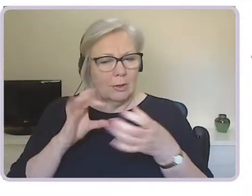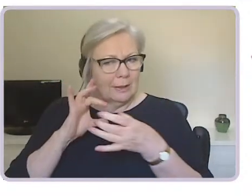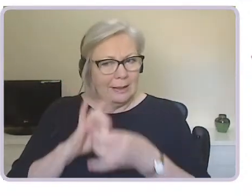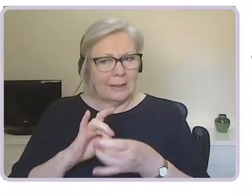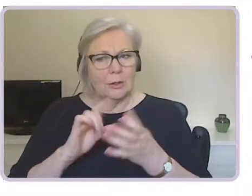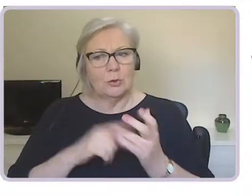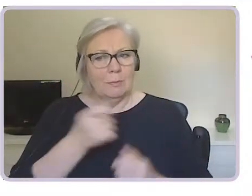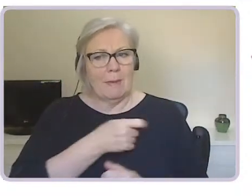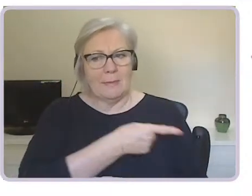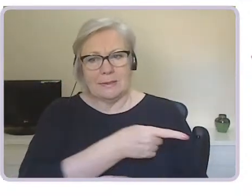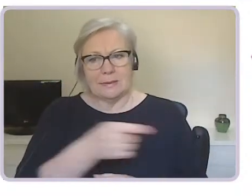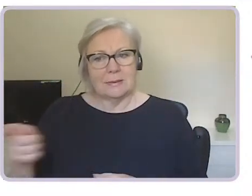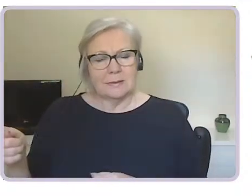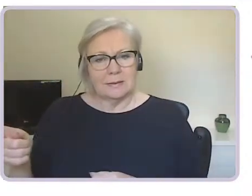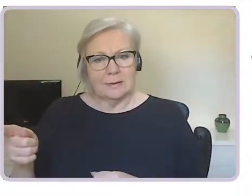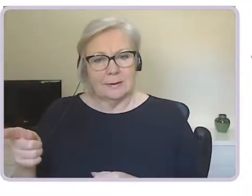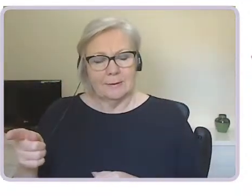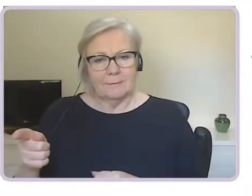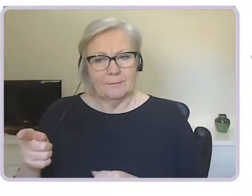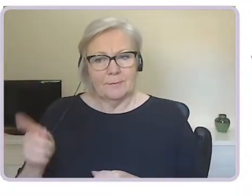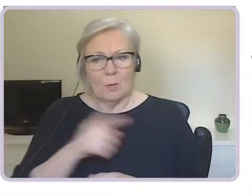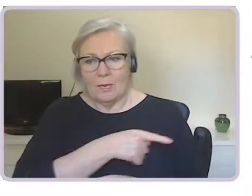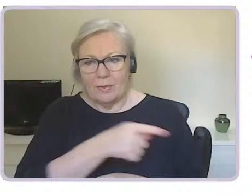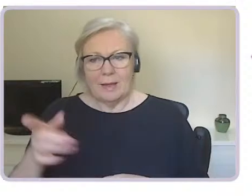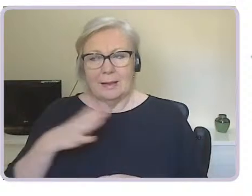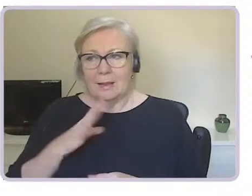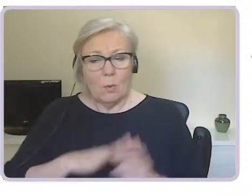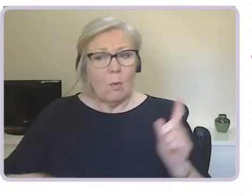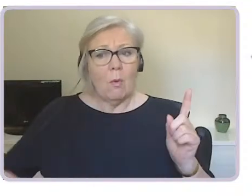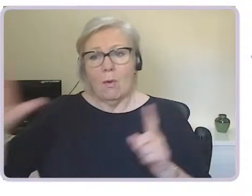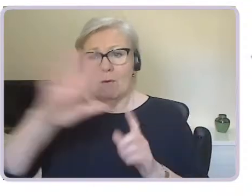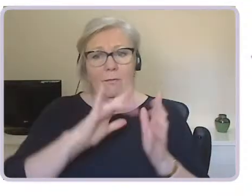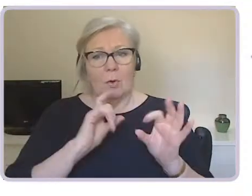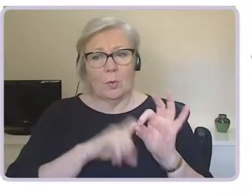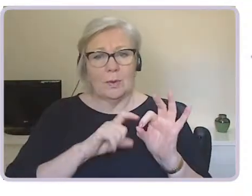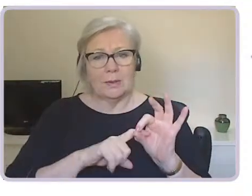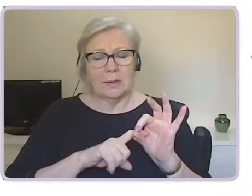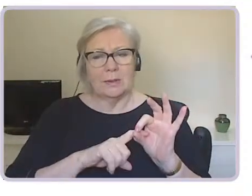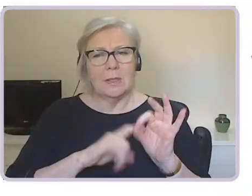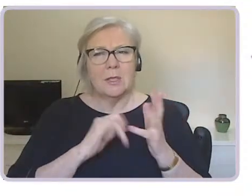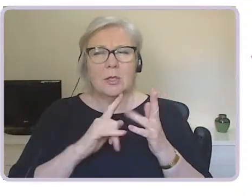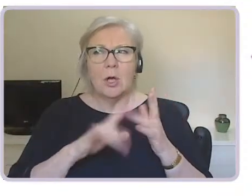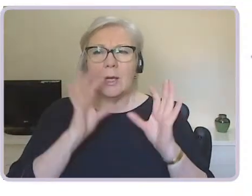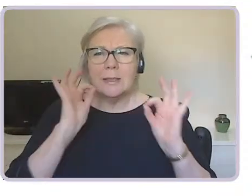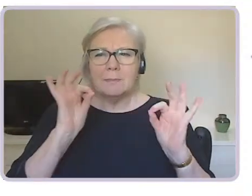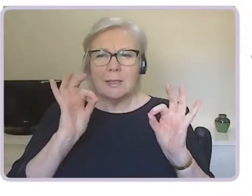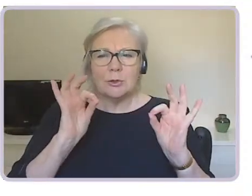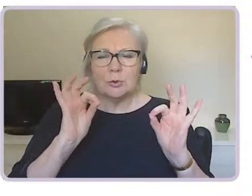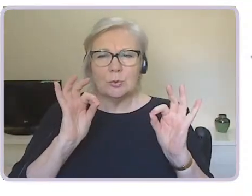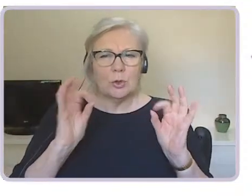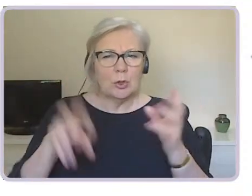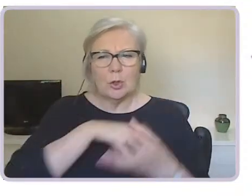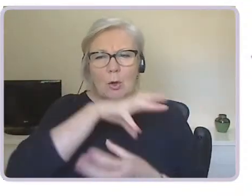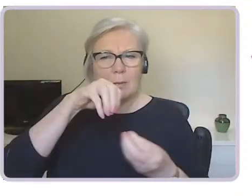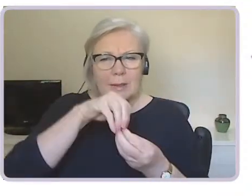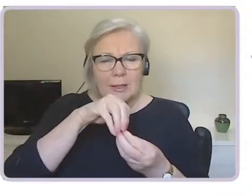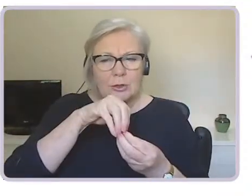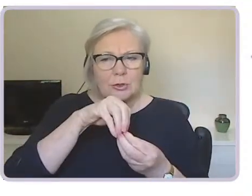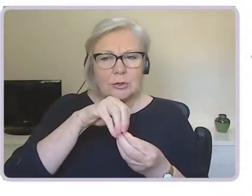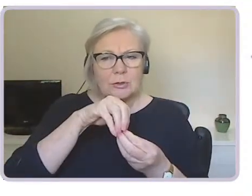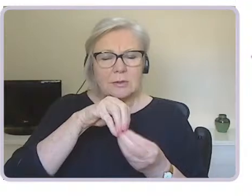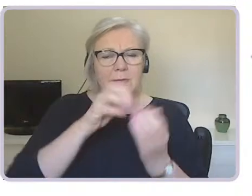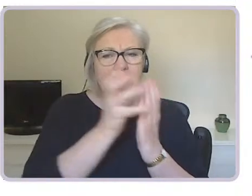needs are across all of Queensland. And I think unique combination of those skills within a disability